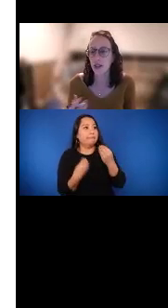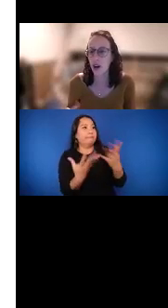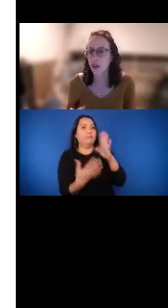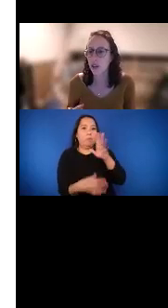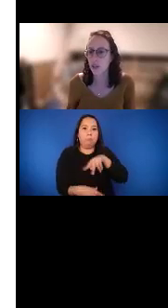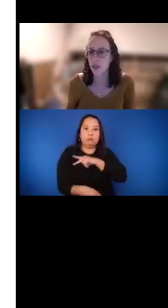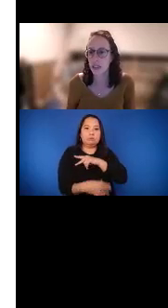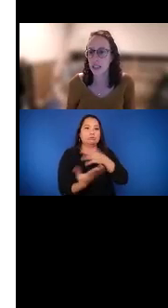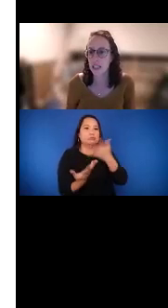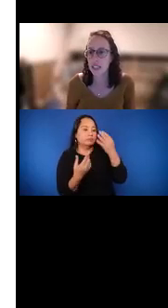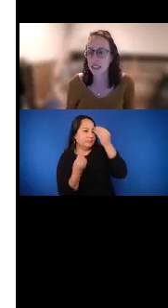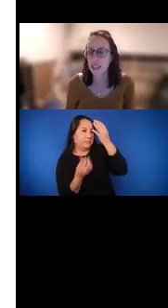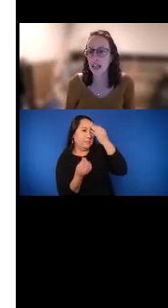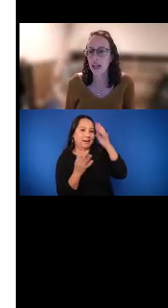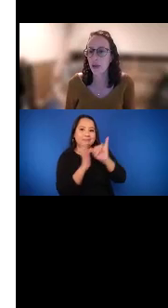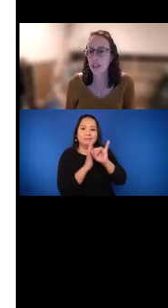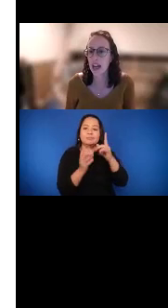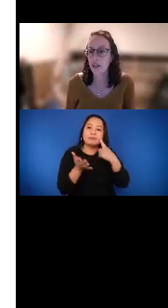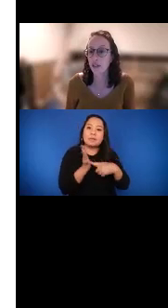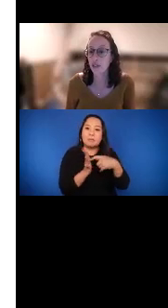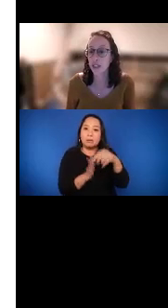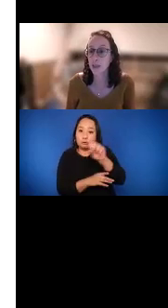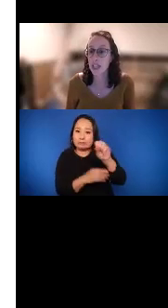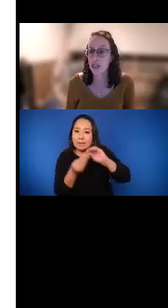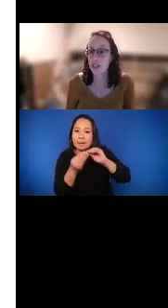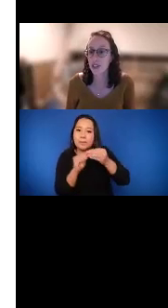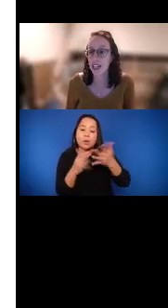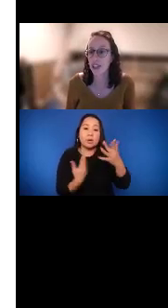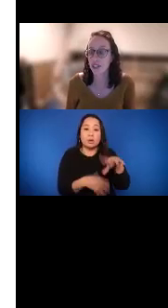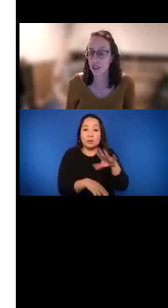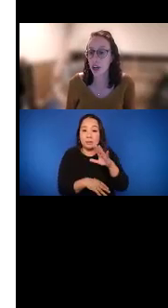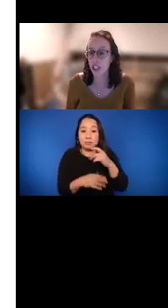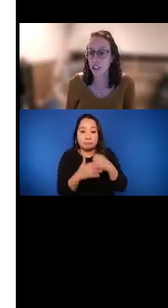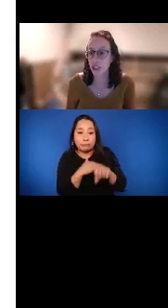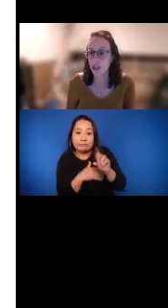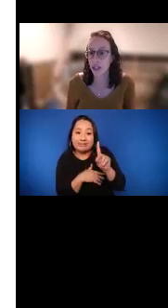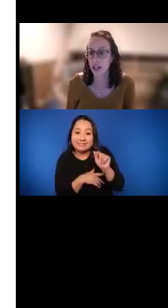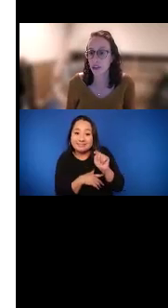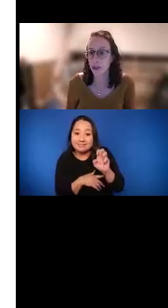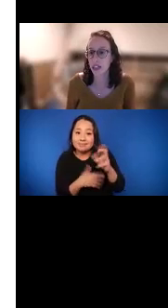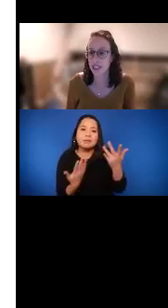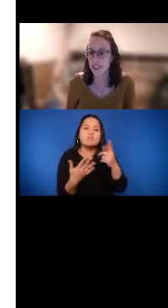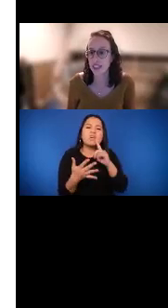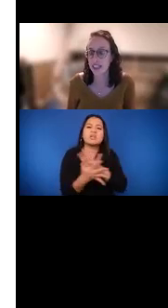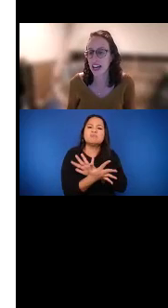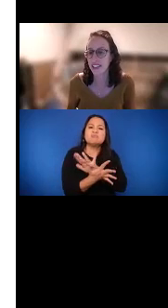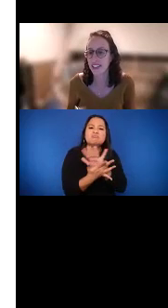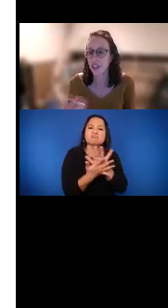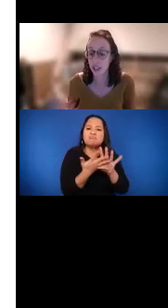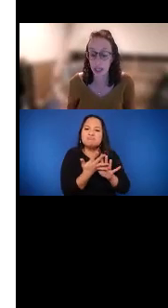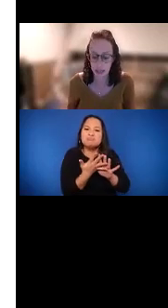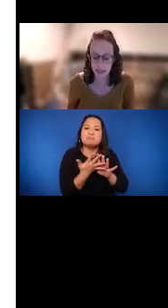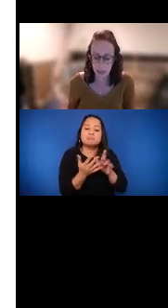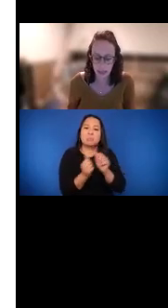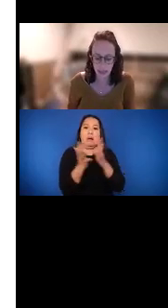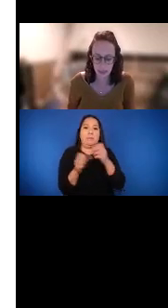birth, all those sorts of things without first making sure that you're talking to the government entity that